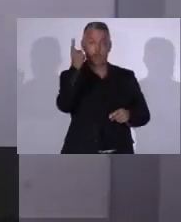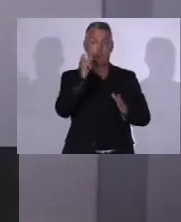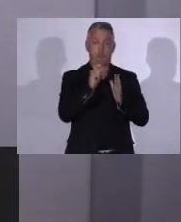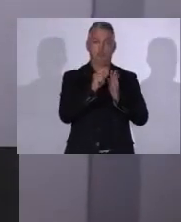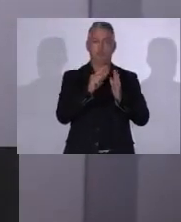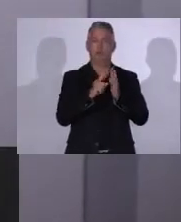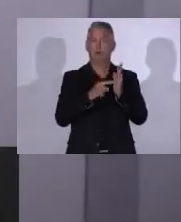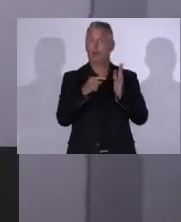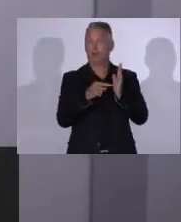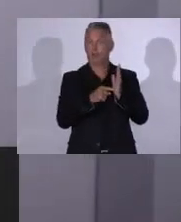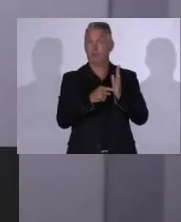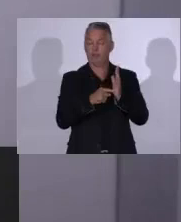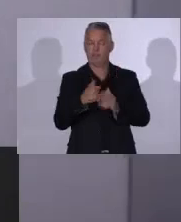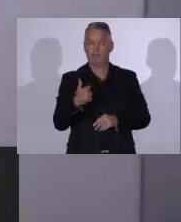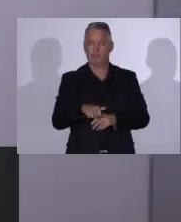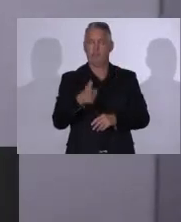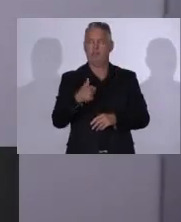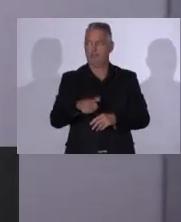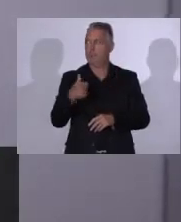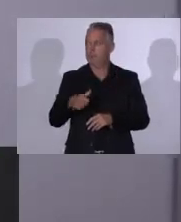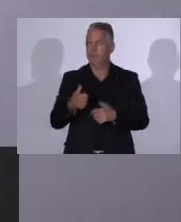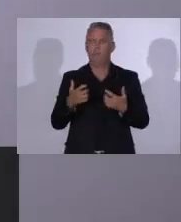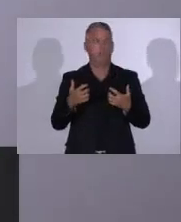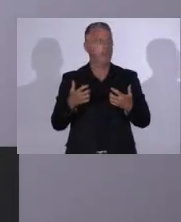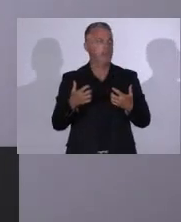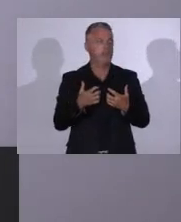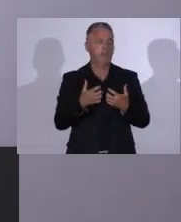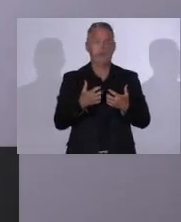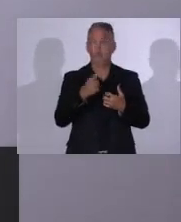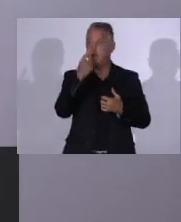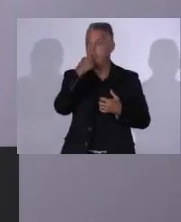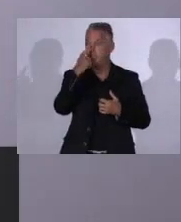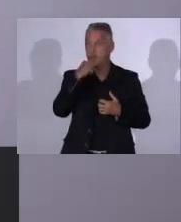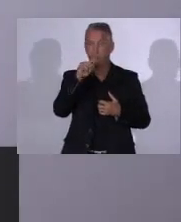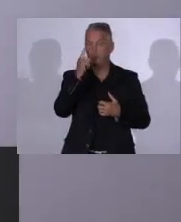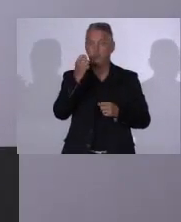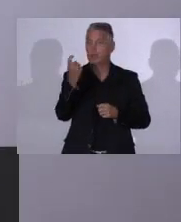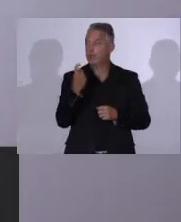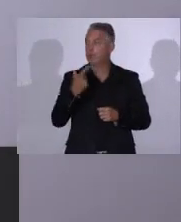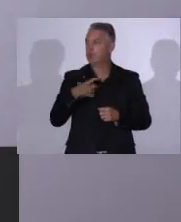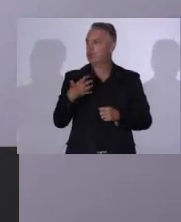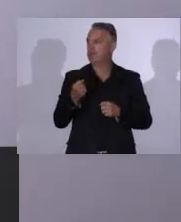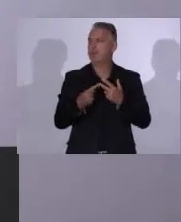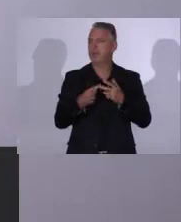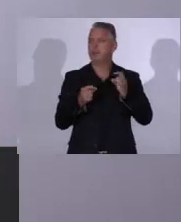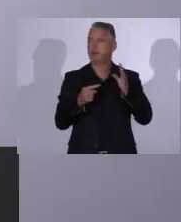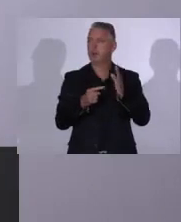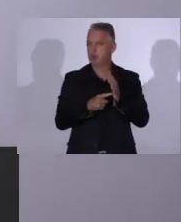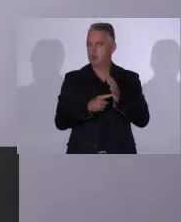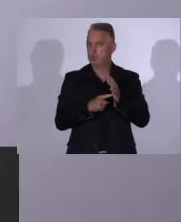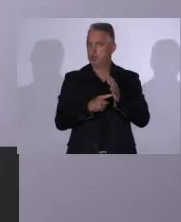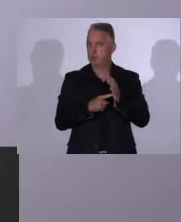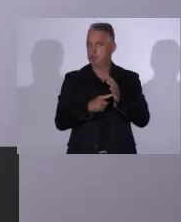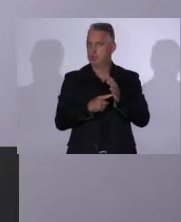ran where a huge number of the people we were expecting weren't able to participate because of other priorities, is that this is definitely going to be a